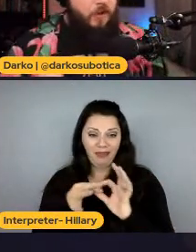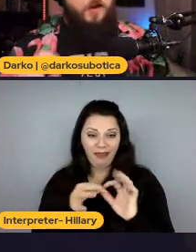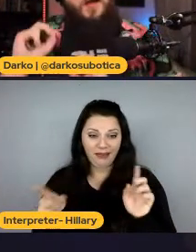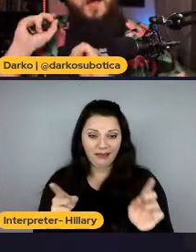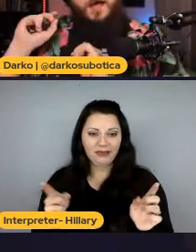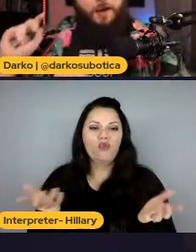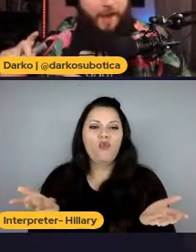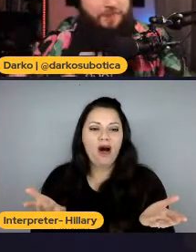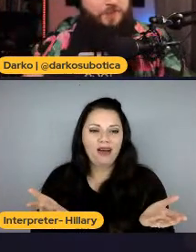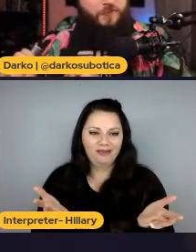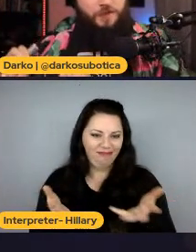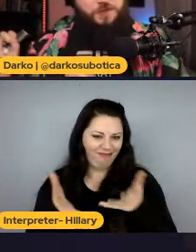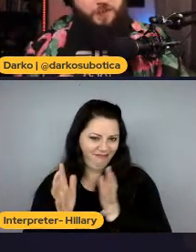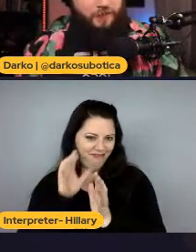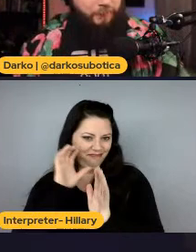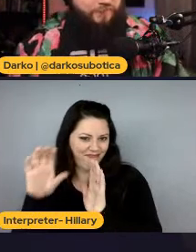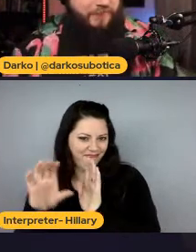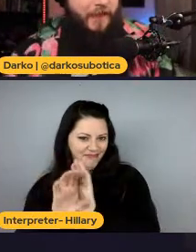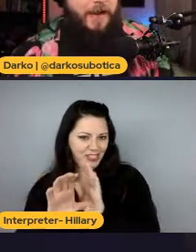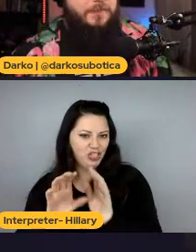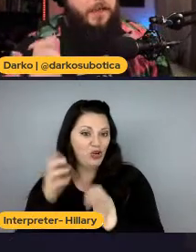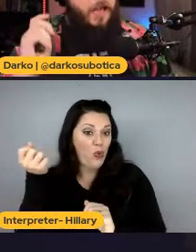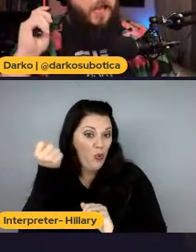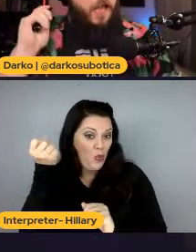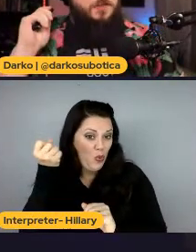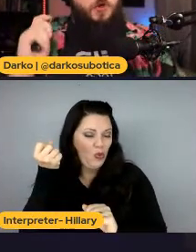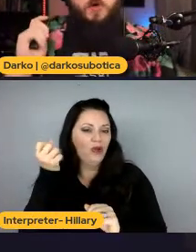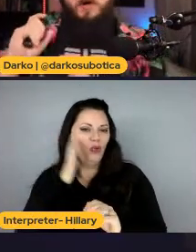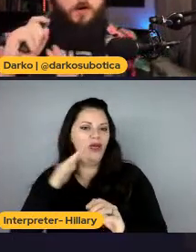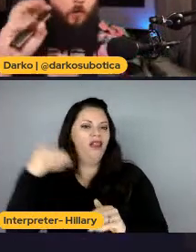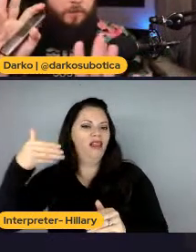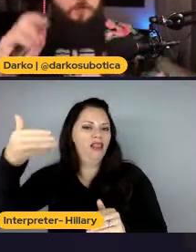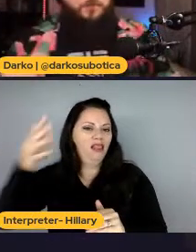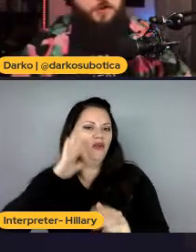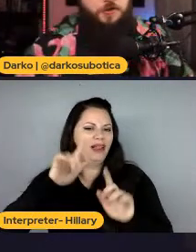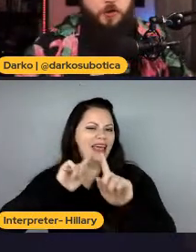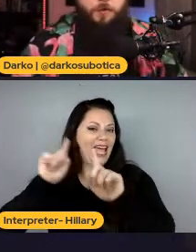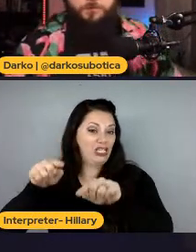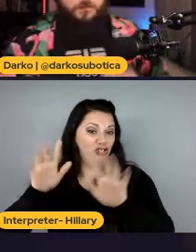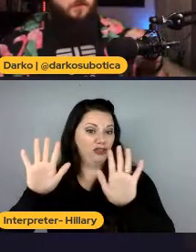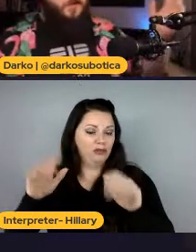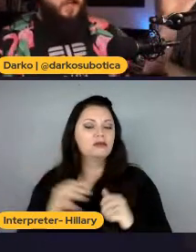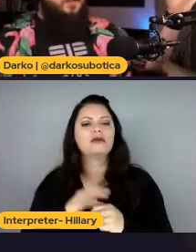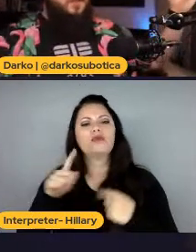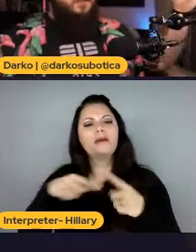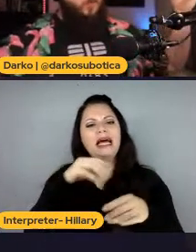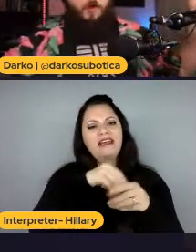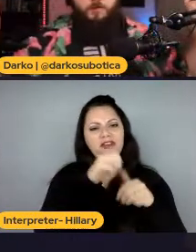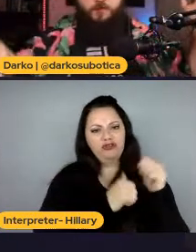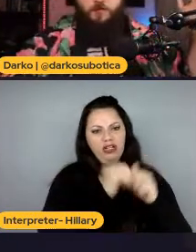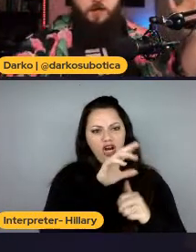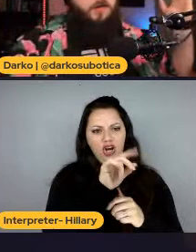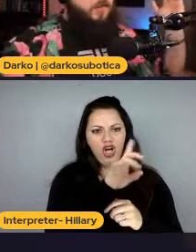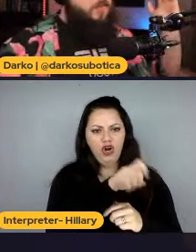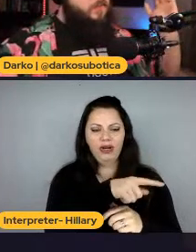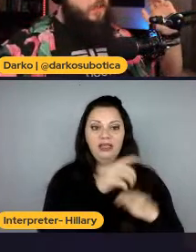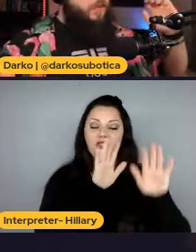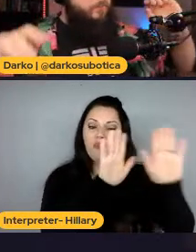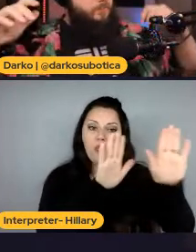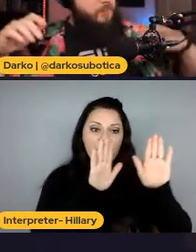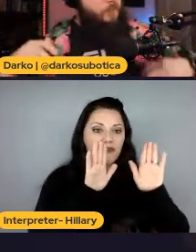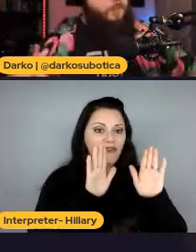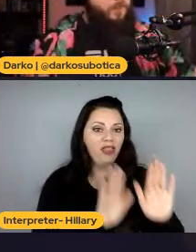second here, and I'll answer the question in a couple of slides. So what about infrastructure as code? It's this wonderful thing